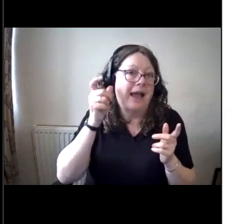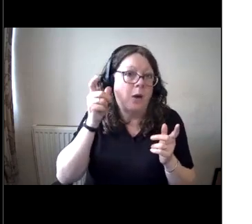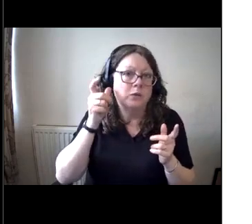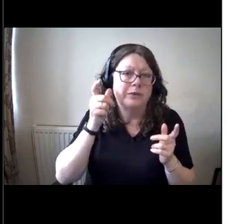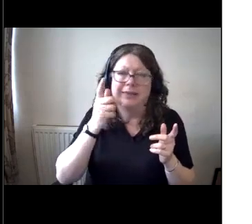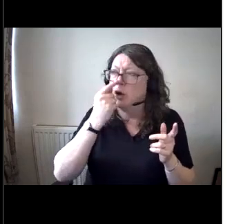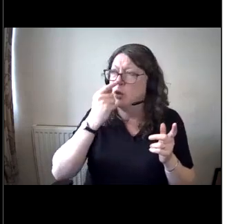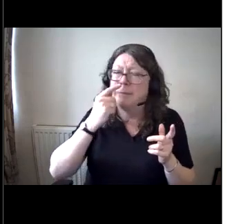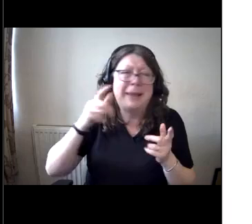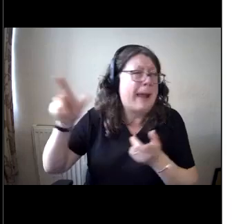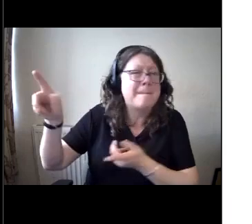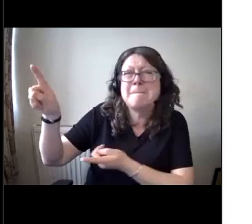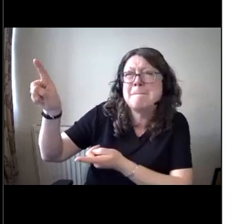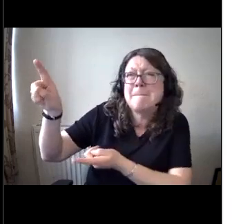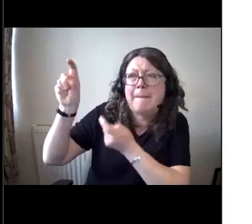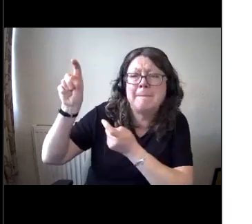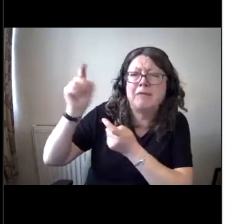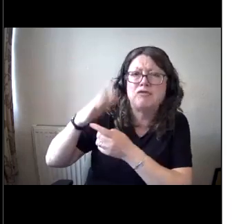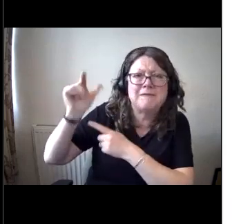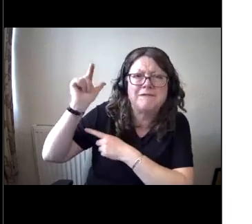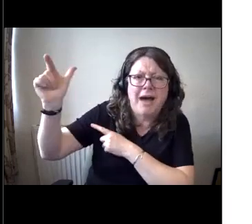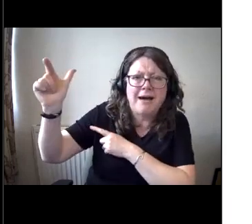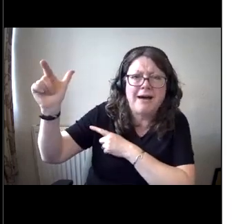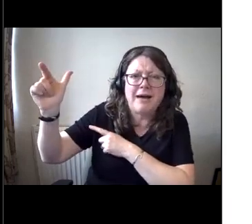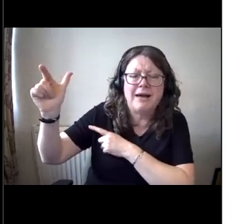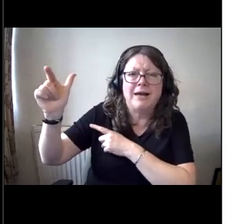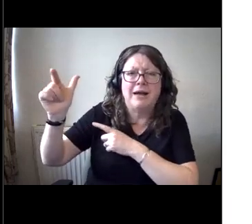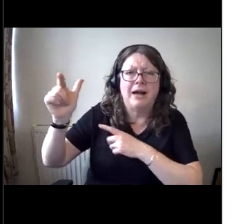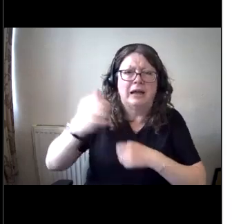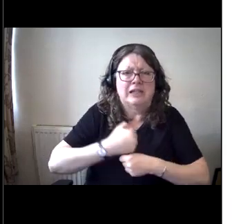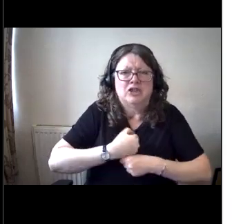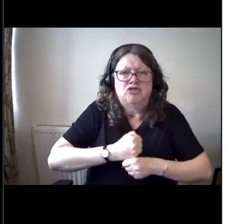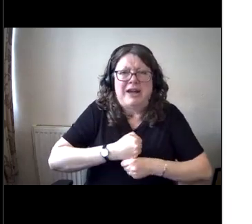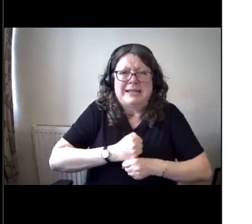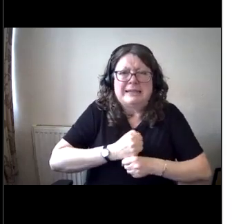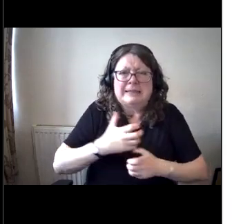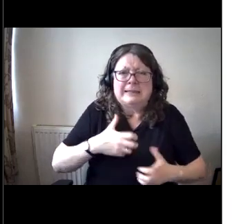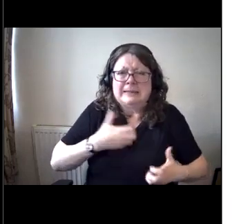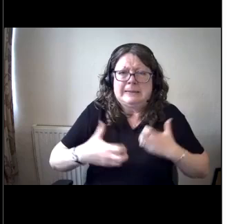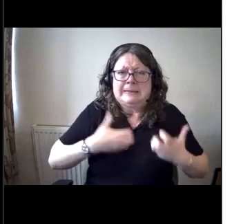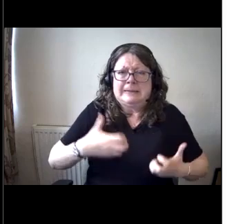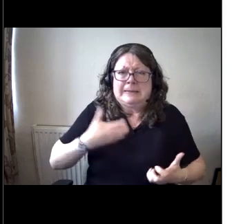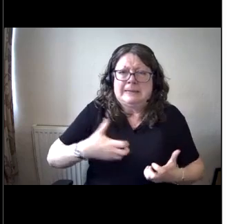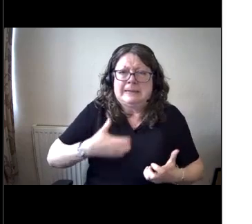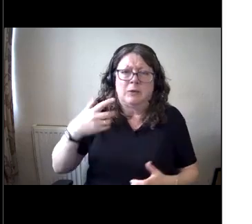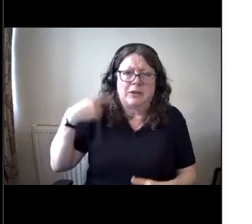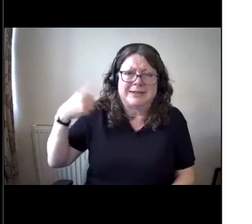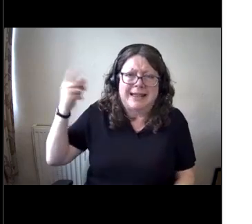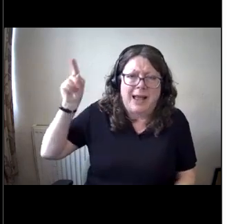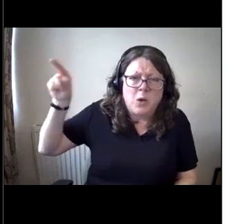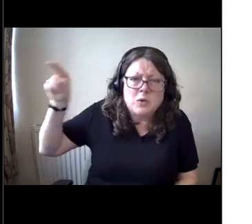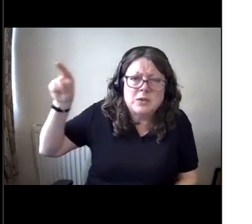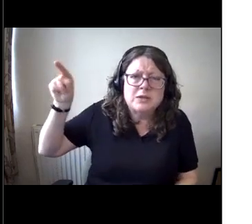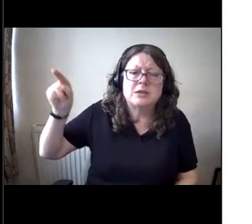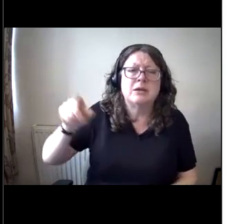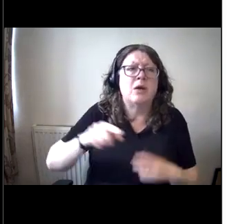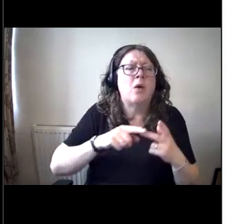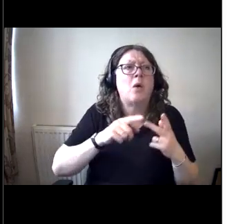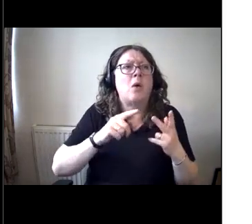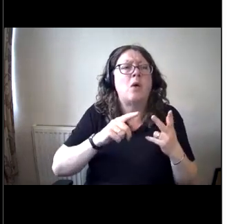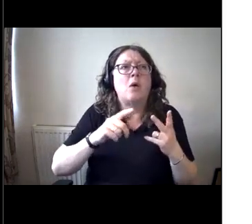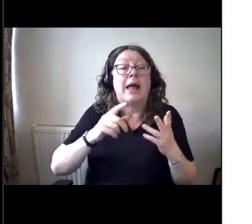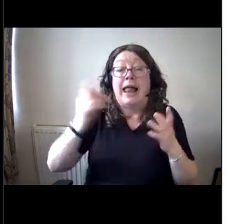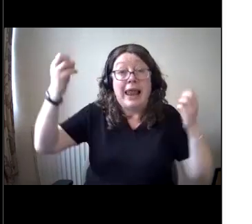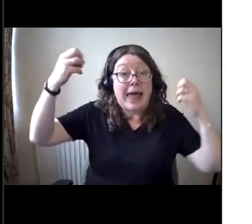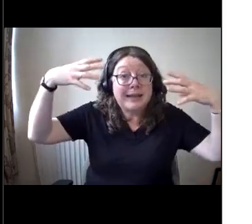might become distressed with certain types of sounds. They may be very sensitive to light. For example, it might be